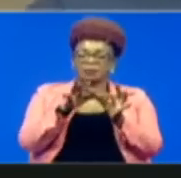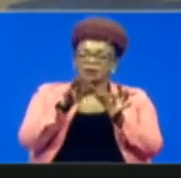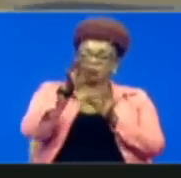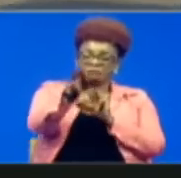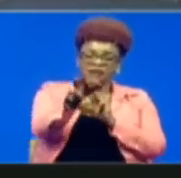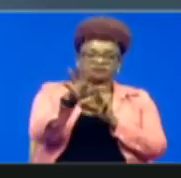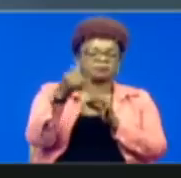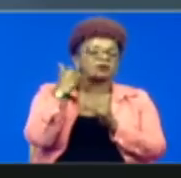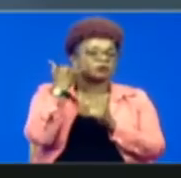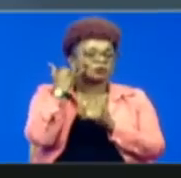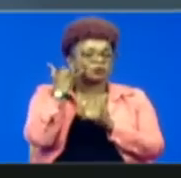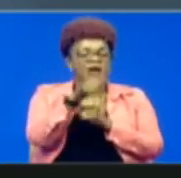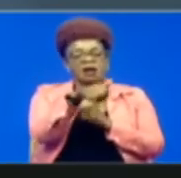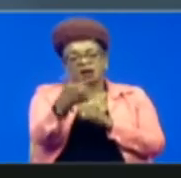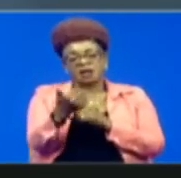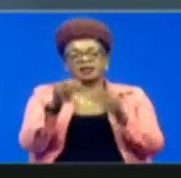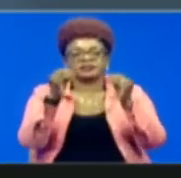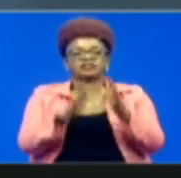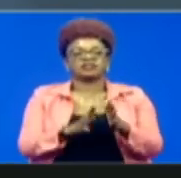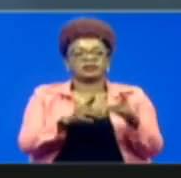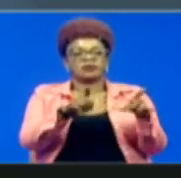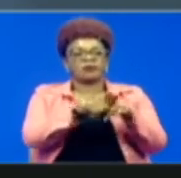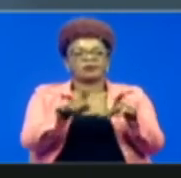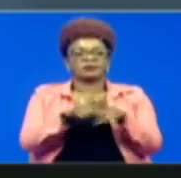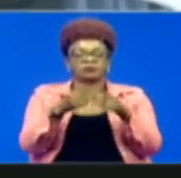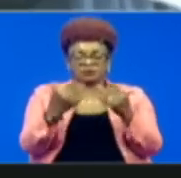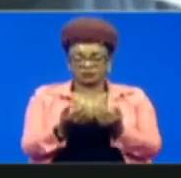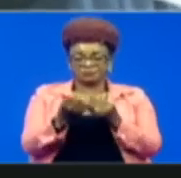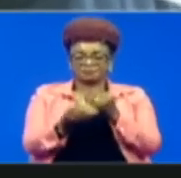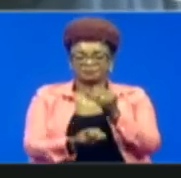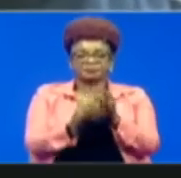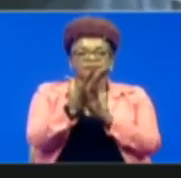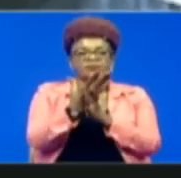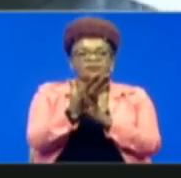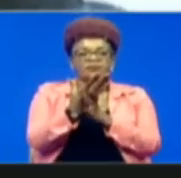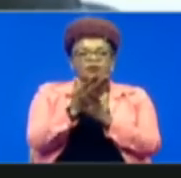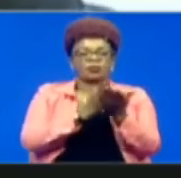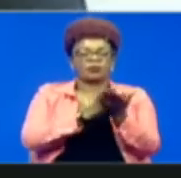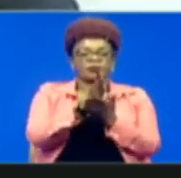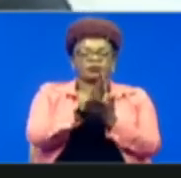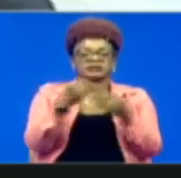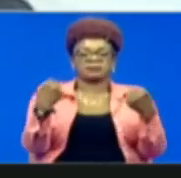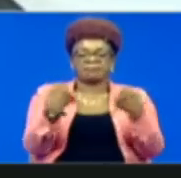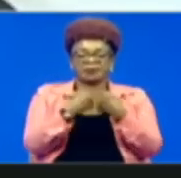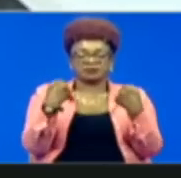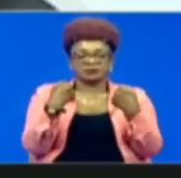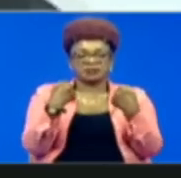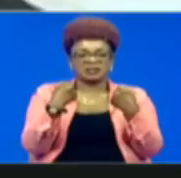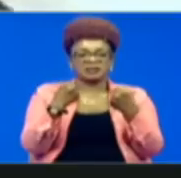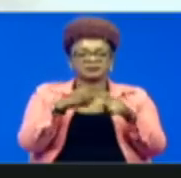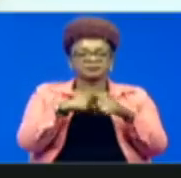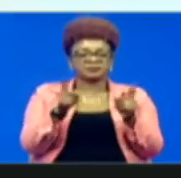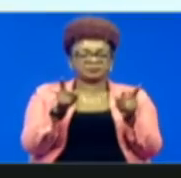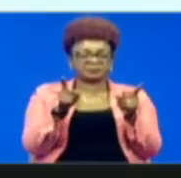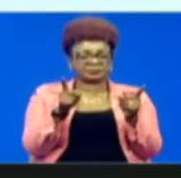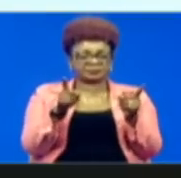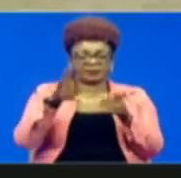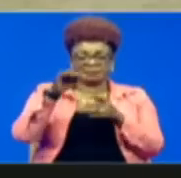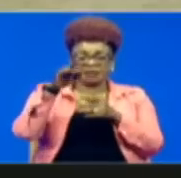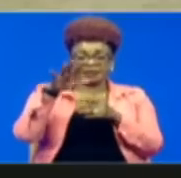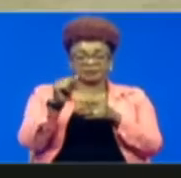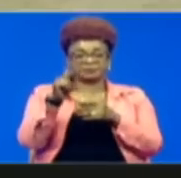Nakuru is another teacher who is also carving out his own mark through his impact. Coincidentally, Maina